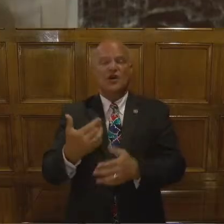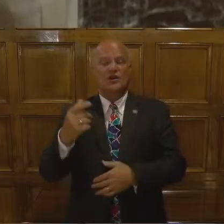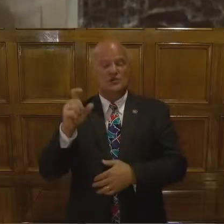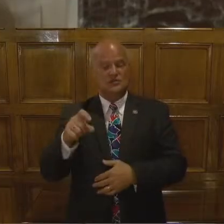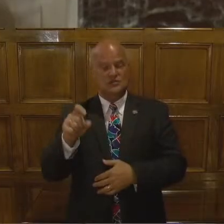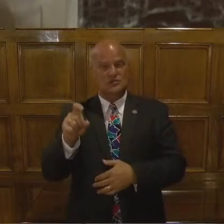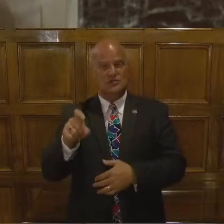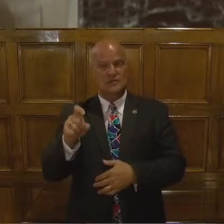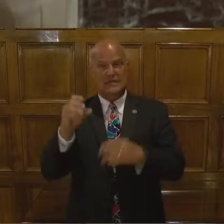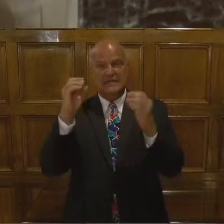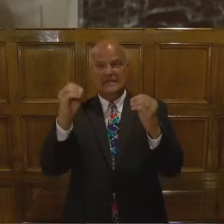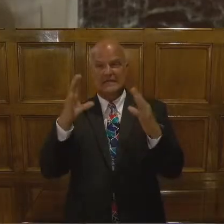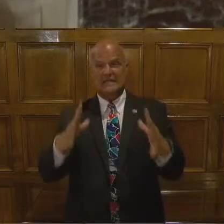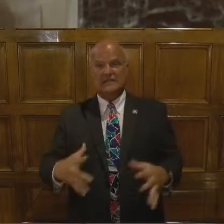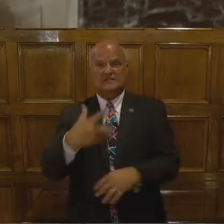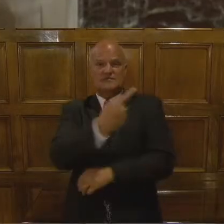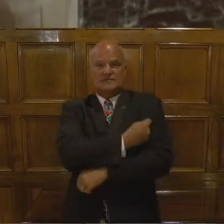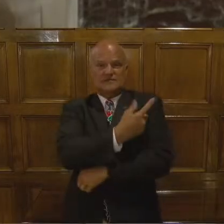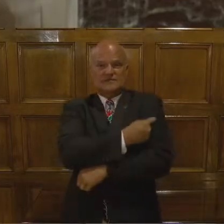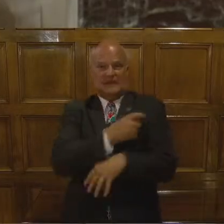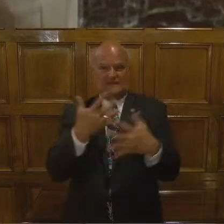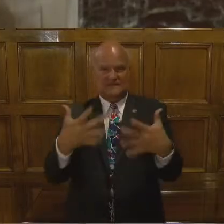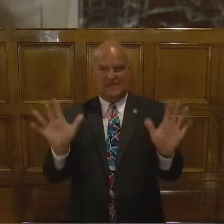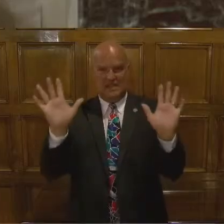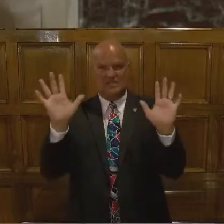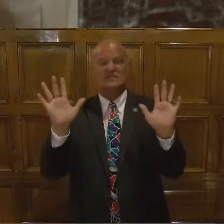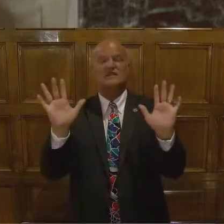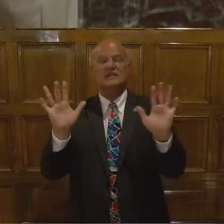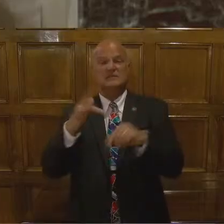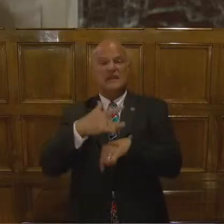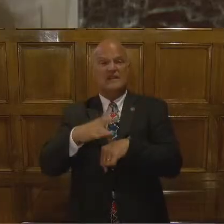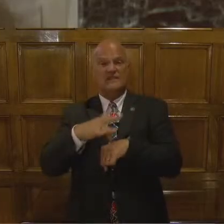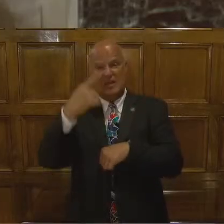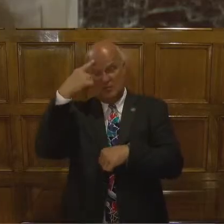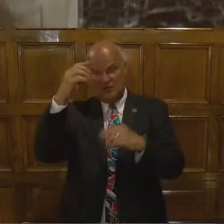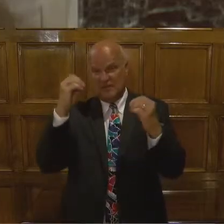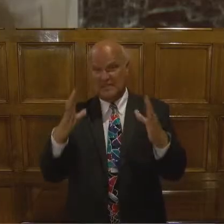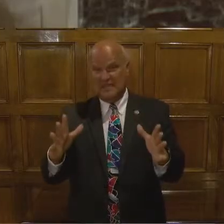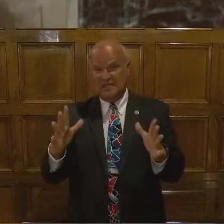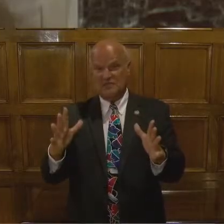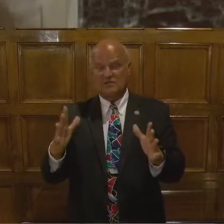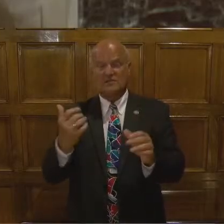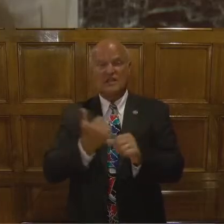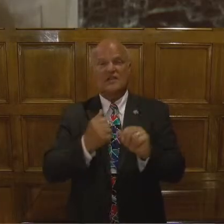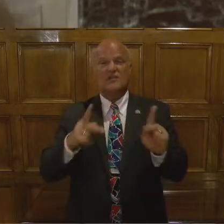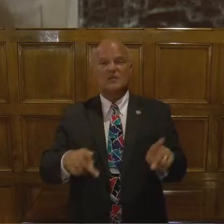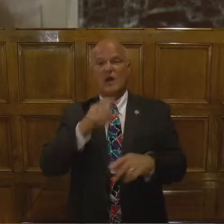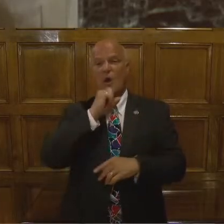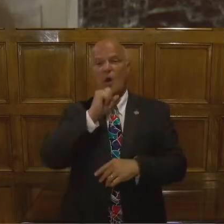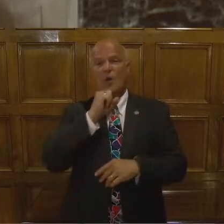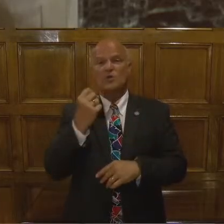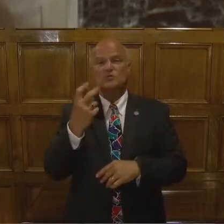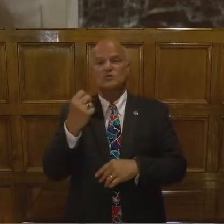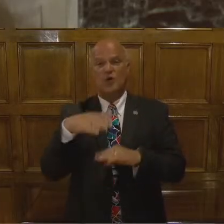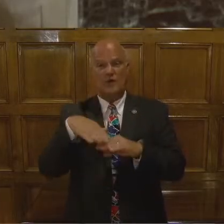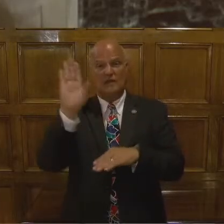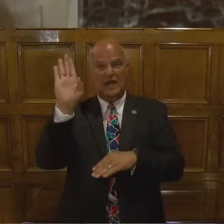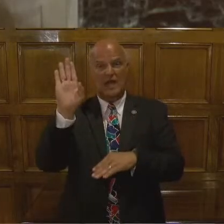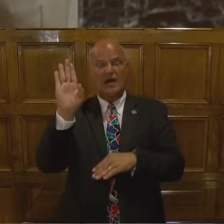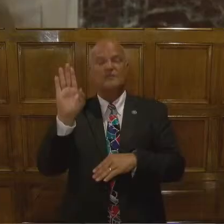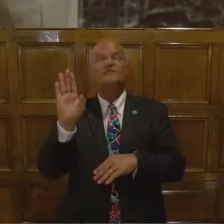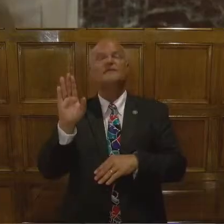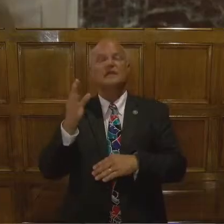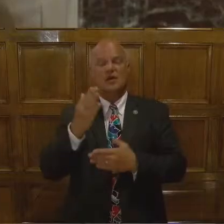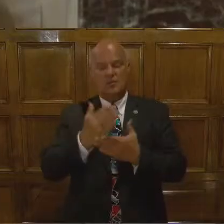should be the teachers are getting vaccinated. It's been available to them, everyone 12 plus, so that's a large part